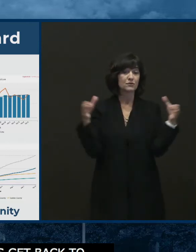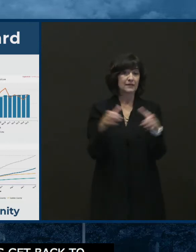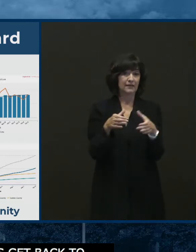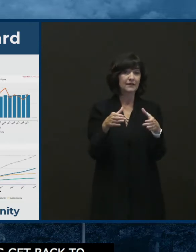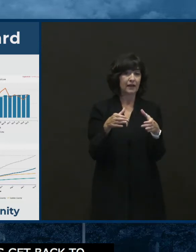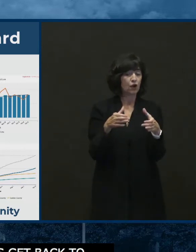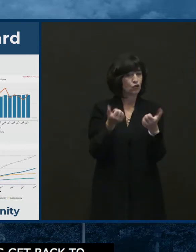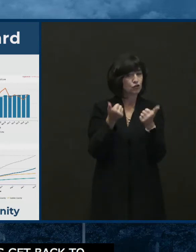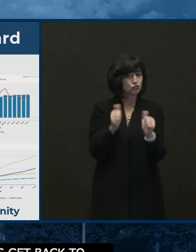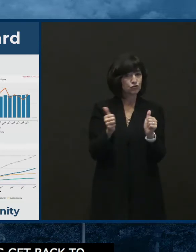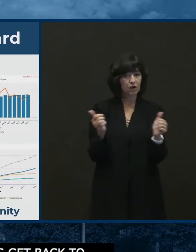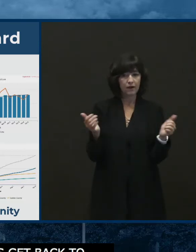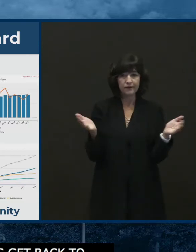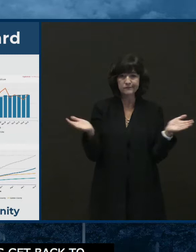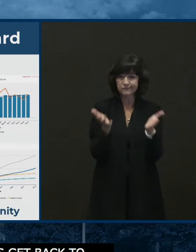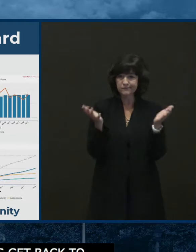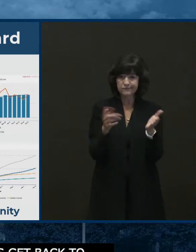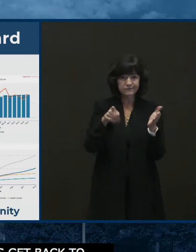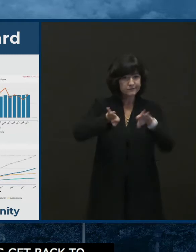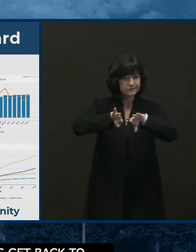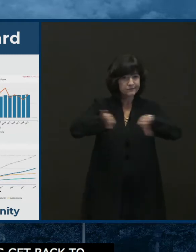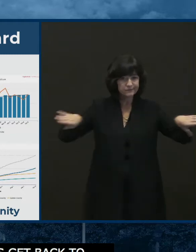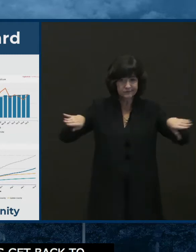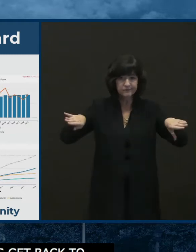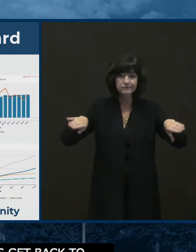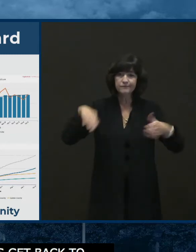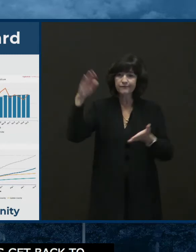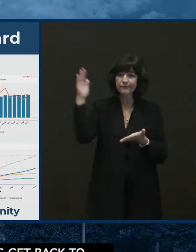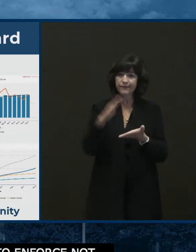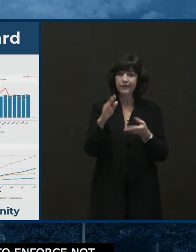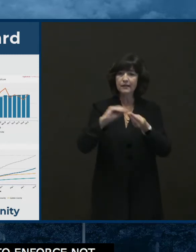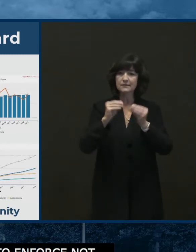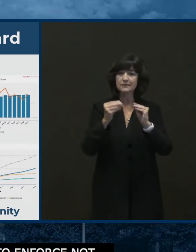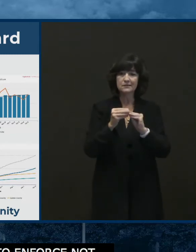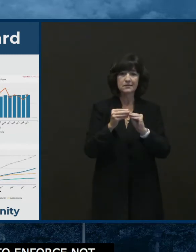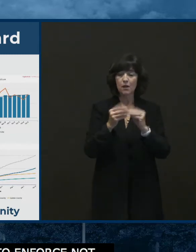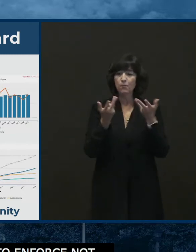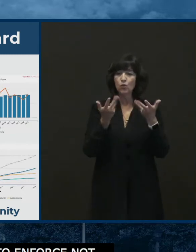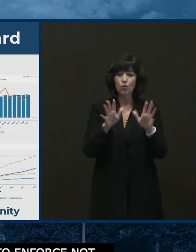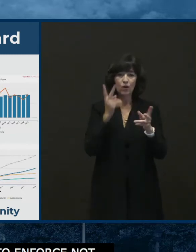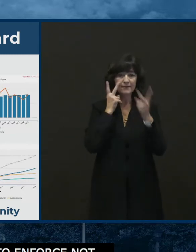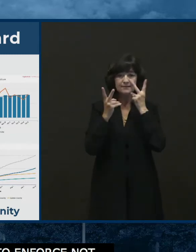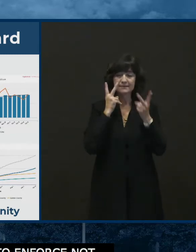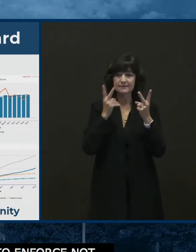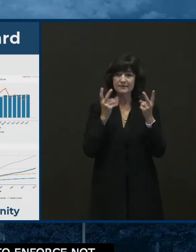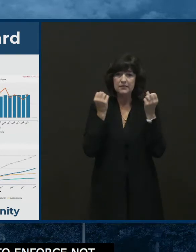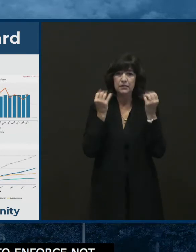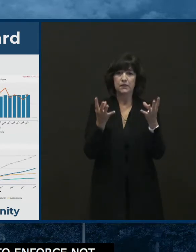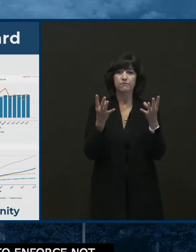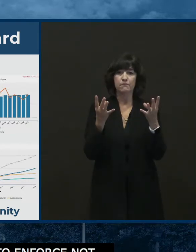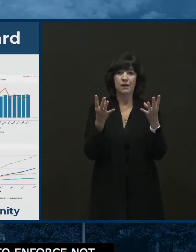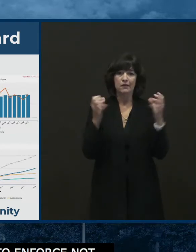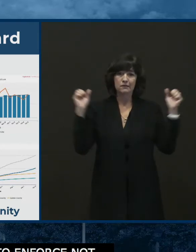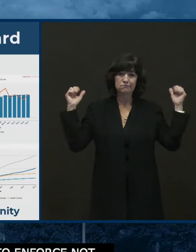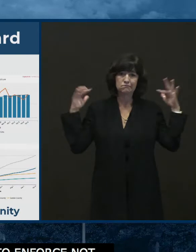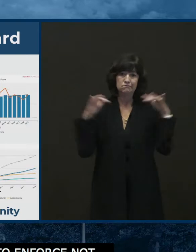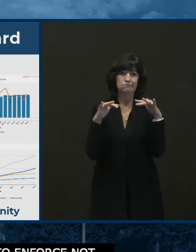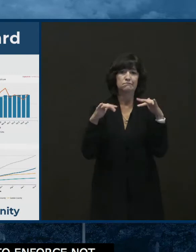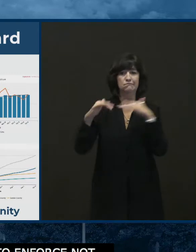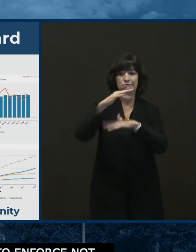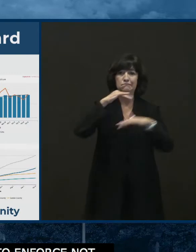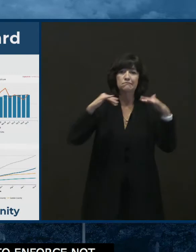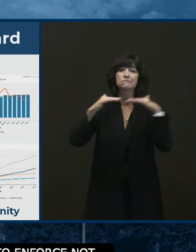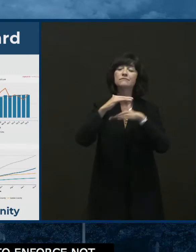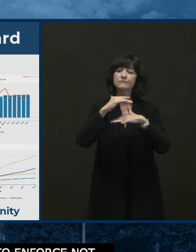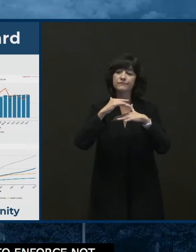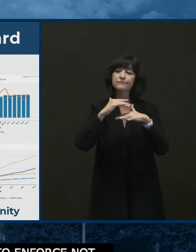activity, we believe, occurs. Here's our 14-day view of the data dashboard. You can see, again, hospitalizations are ticking